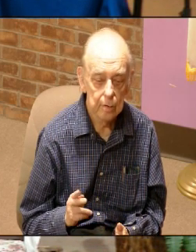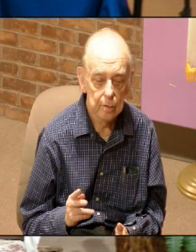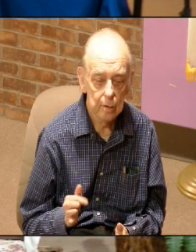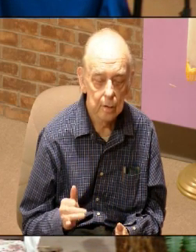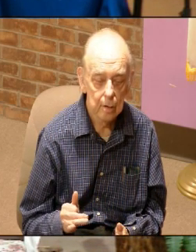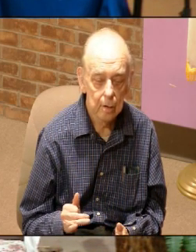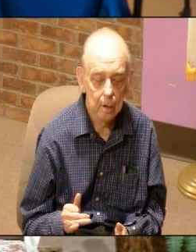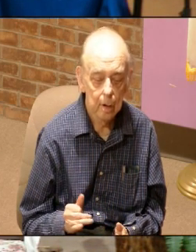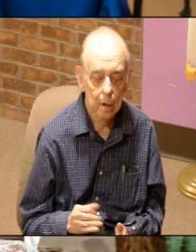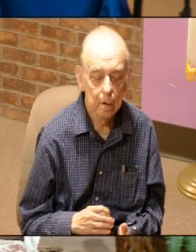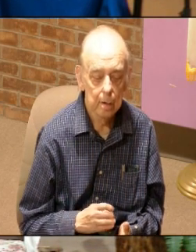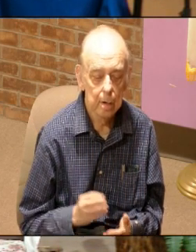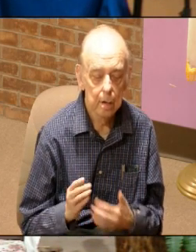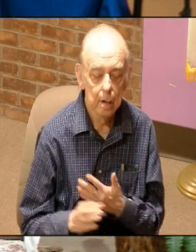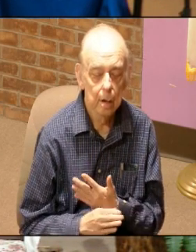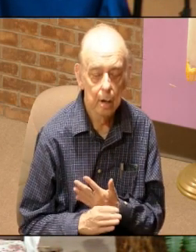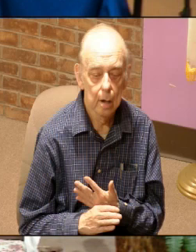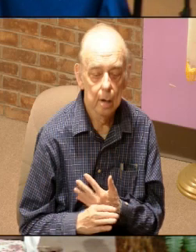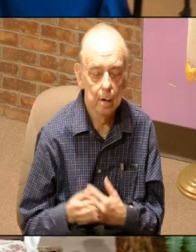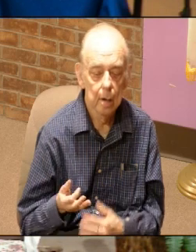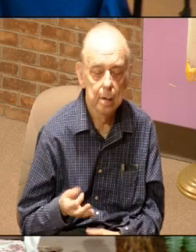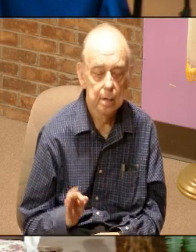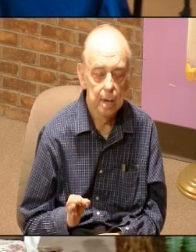in December of 1975